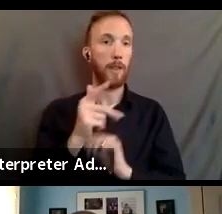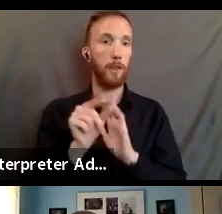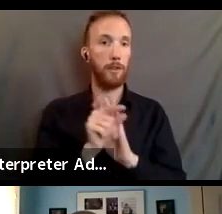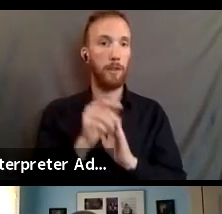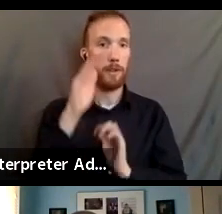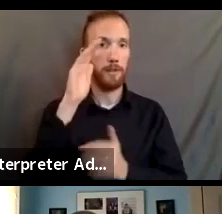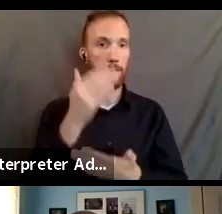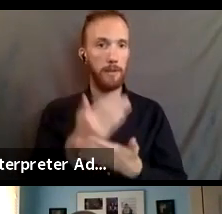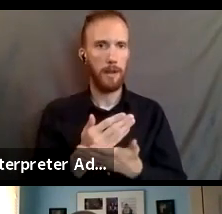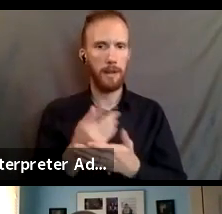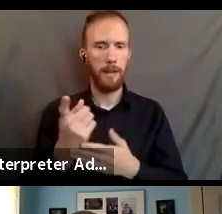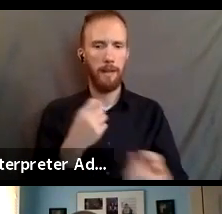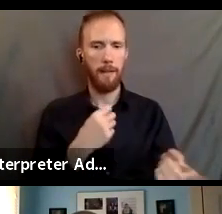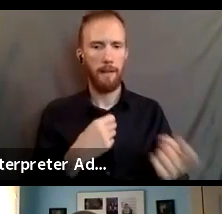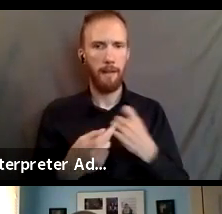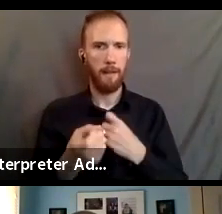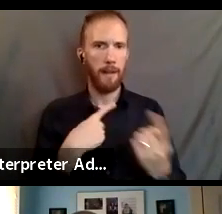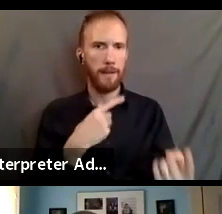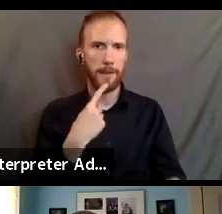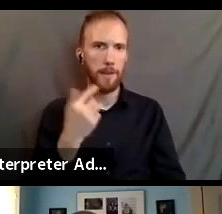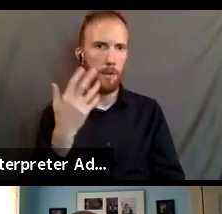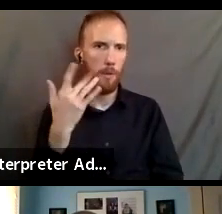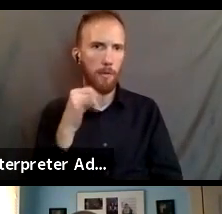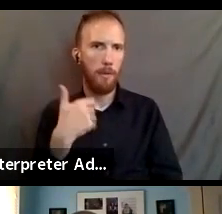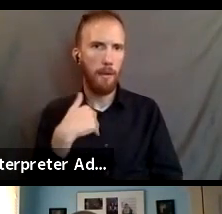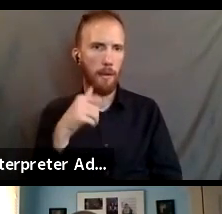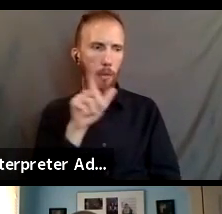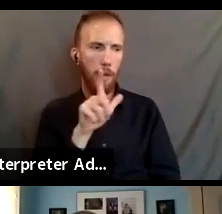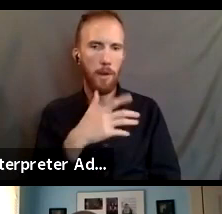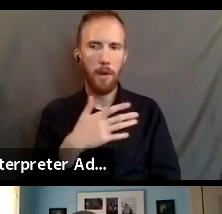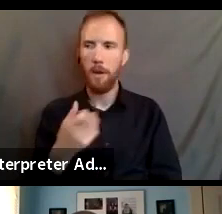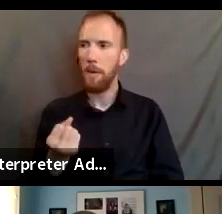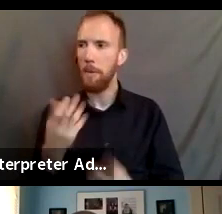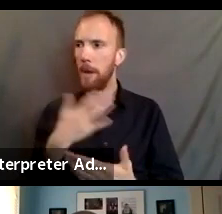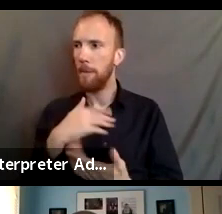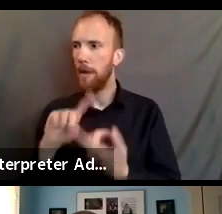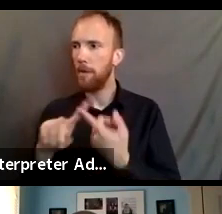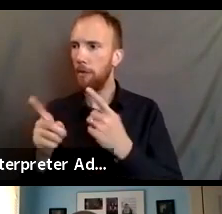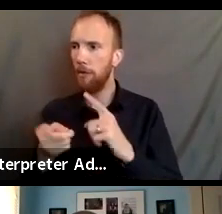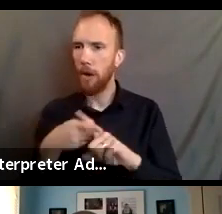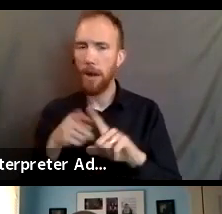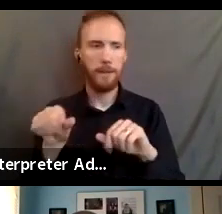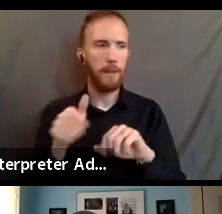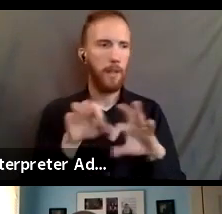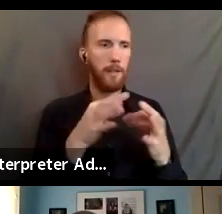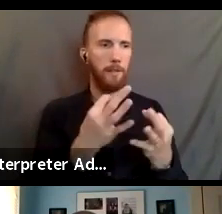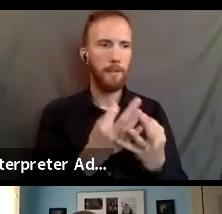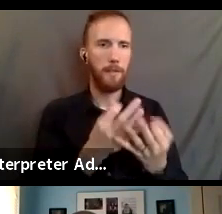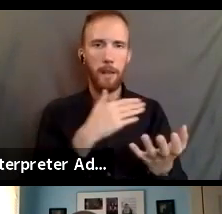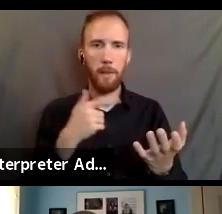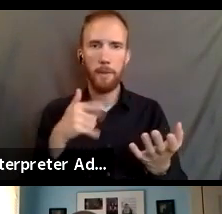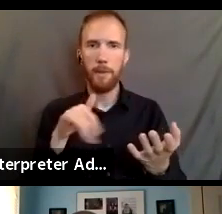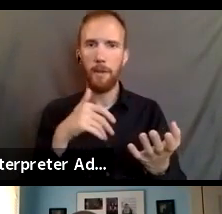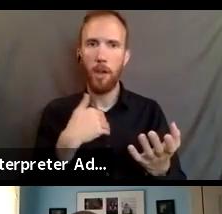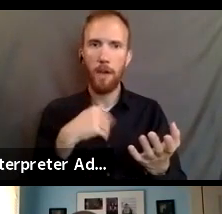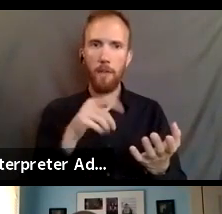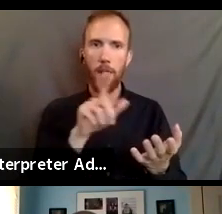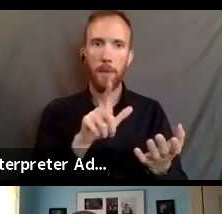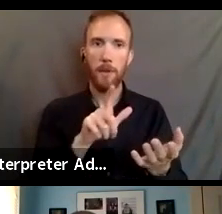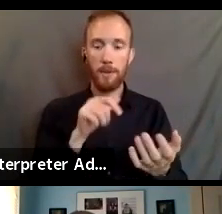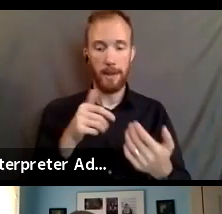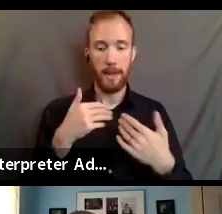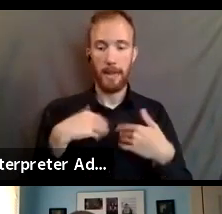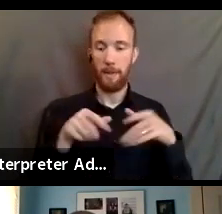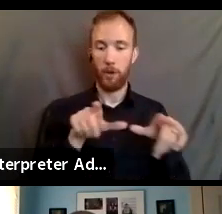his school doesn't have a library when many of his friends and family members schools do we do not have a local library in the